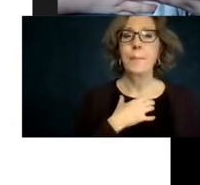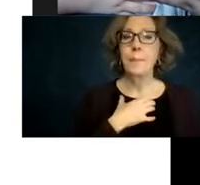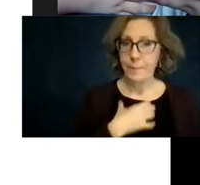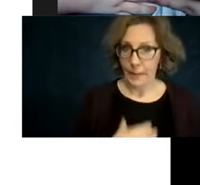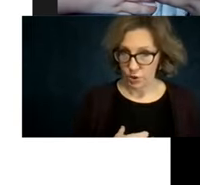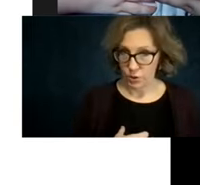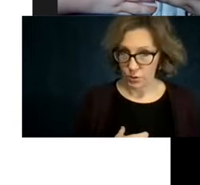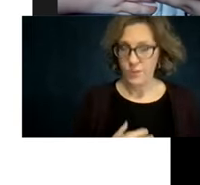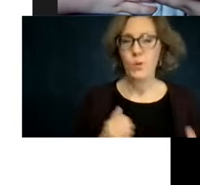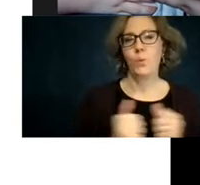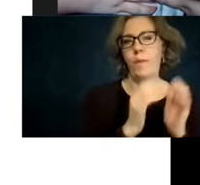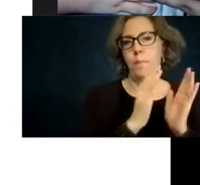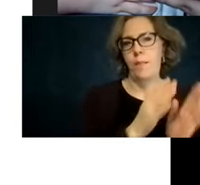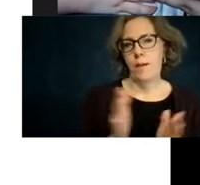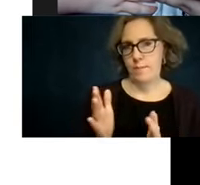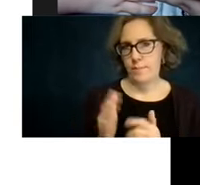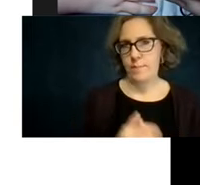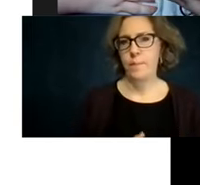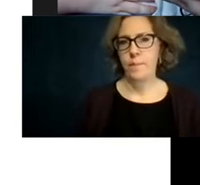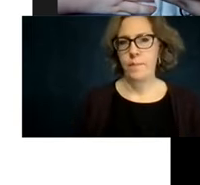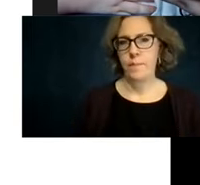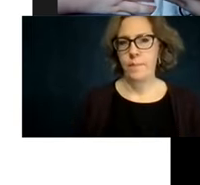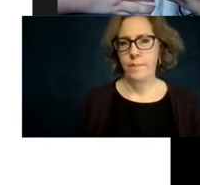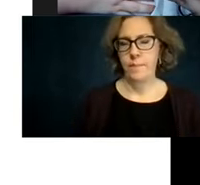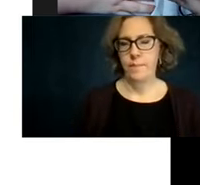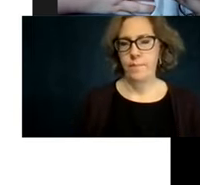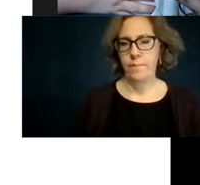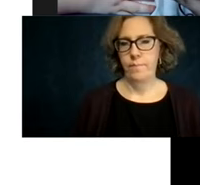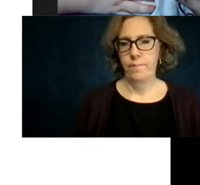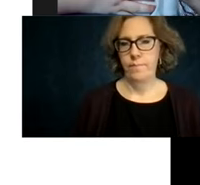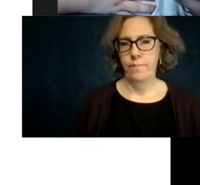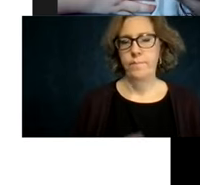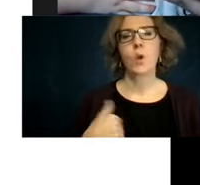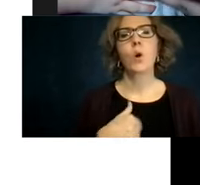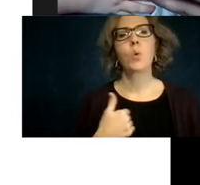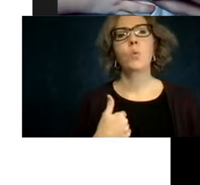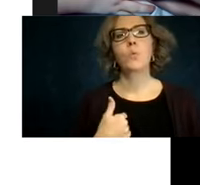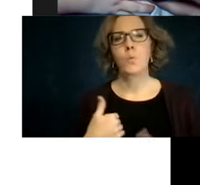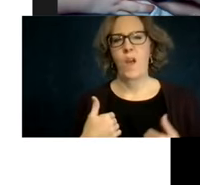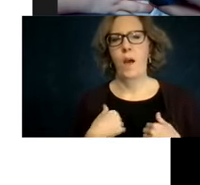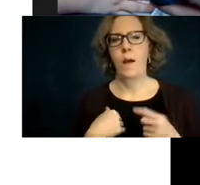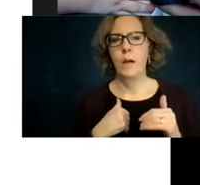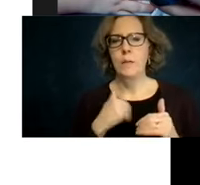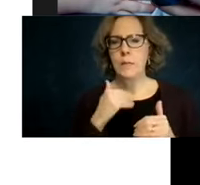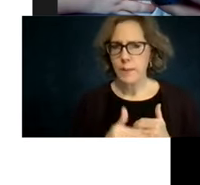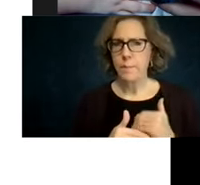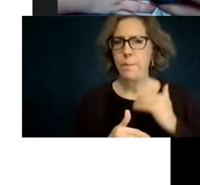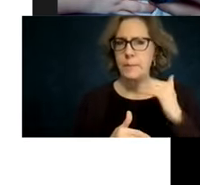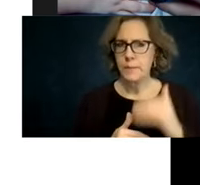passion with a plan. We will use a step-by-step series of discussions,